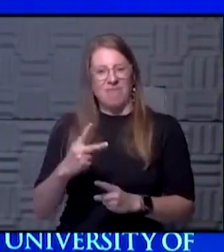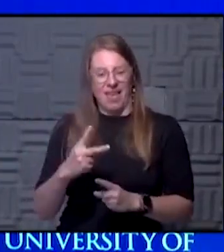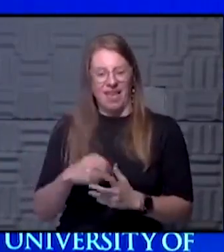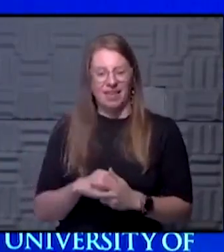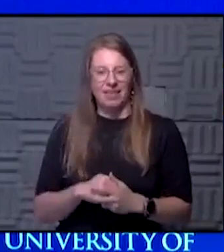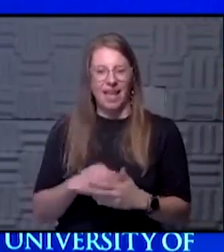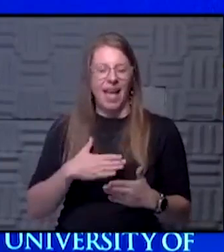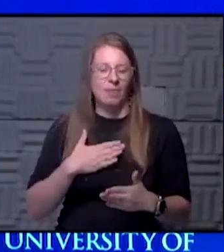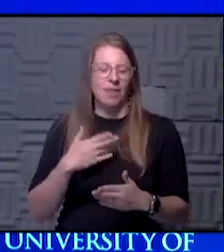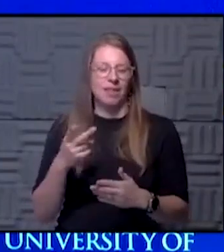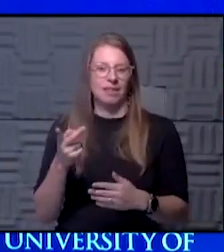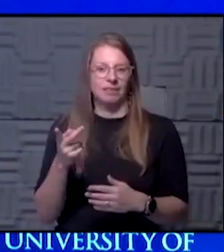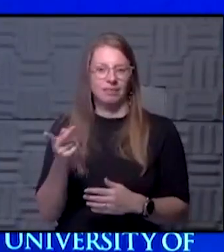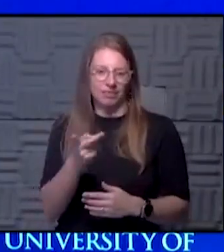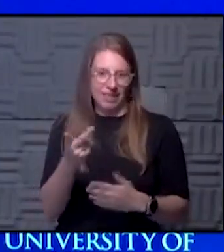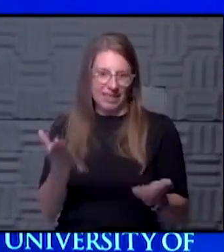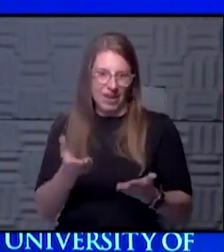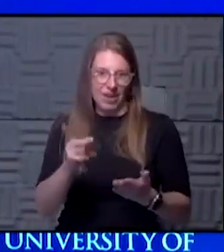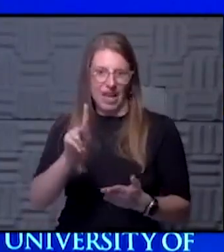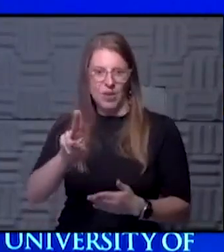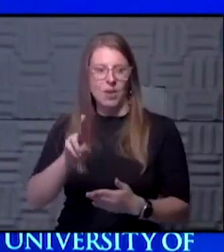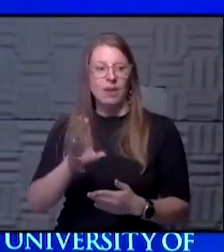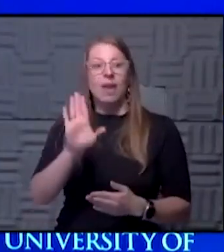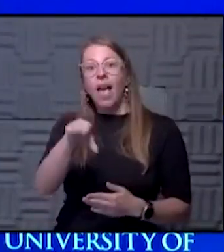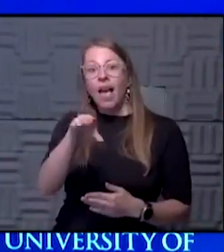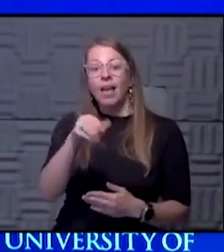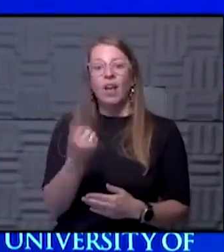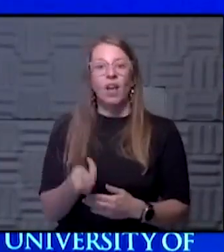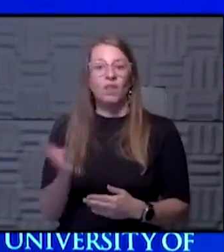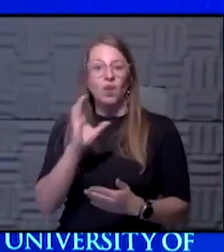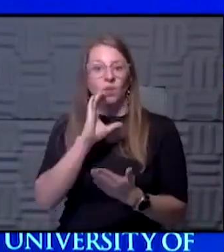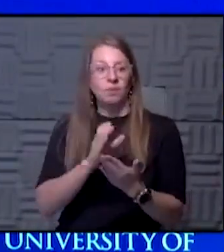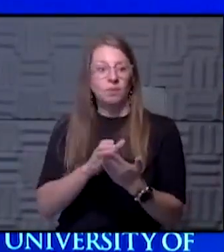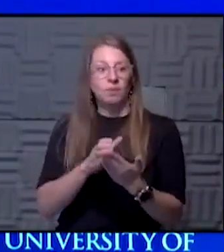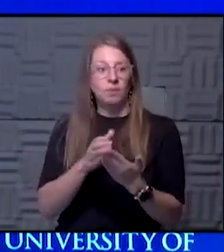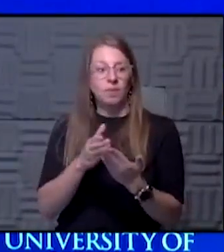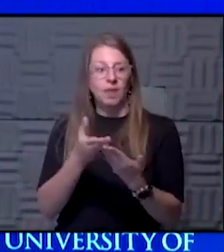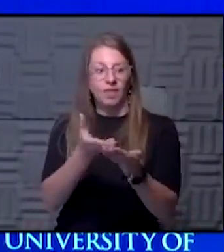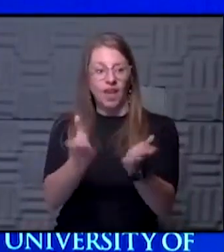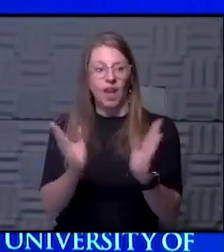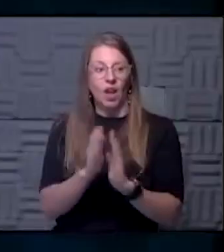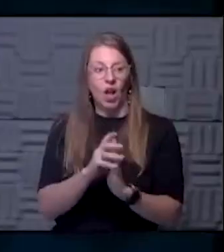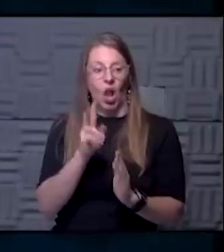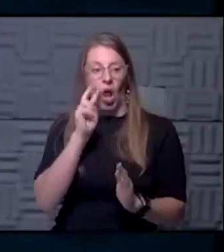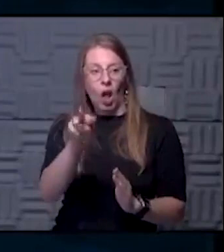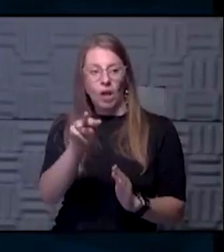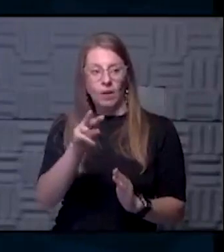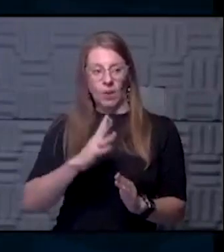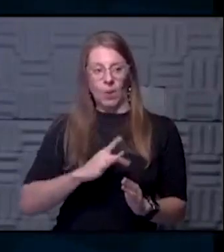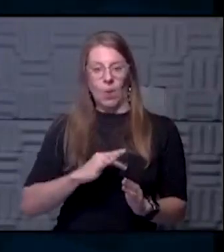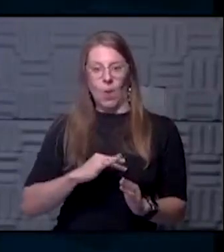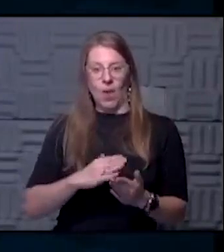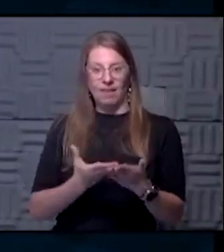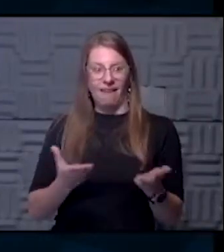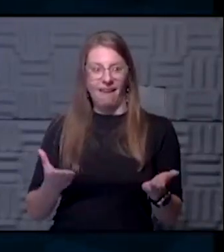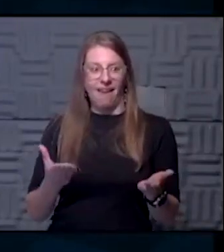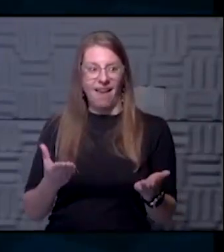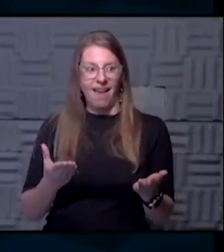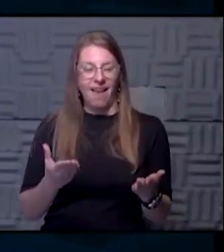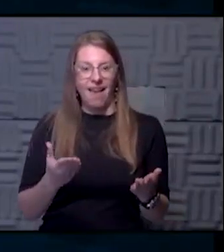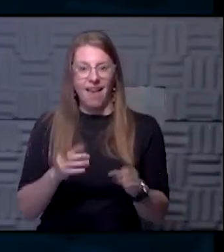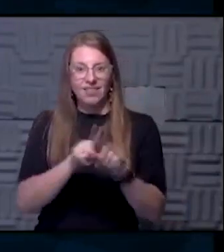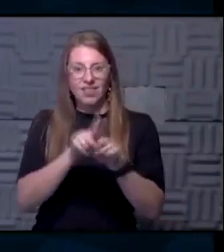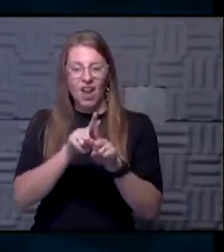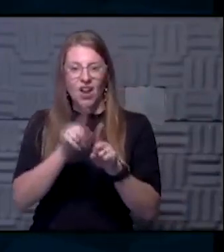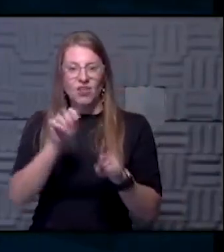here at KU and Hawkeye, of course. Hey, a couple of cool graphics out there. Look at that cool guy in a Star Trek mask.